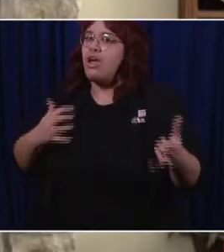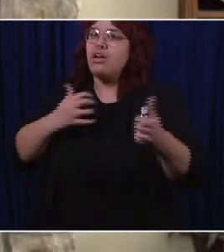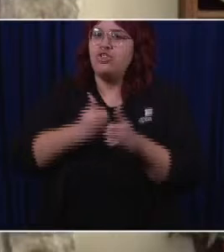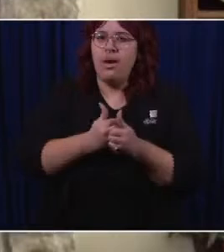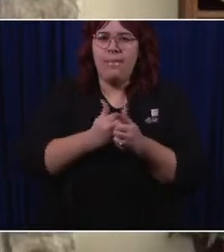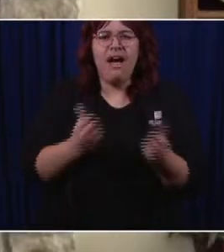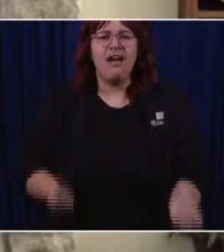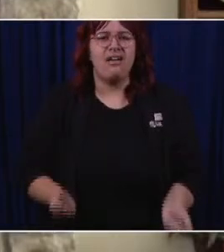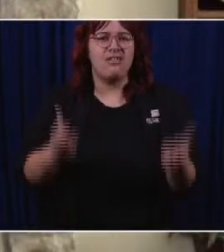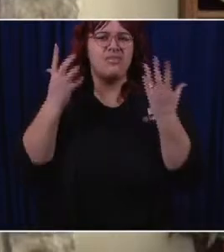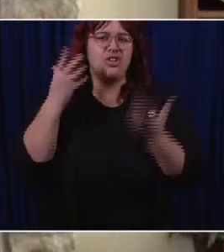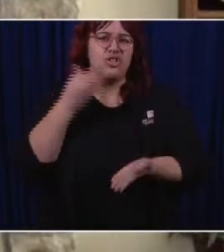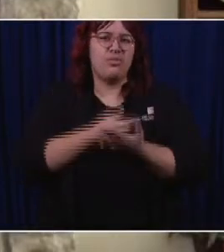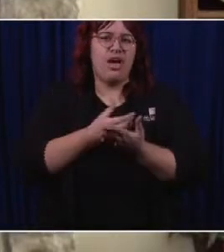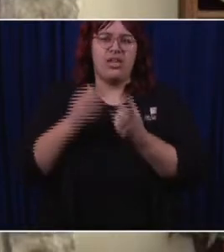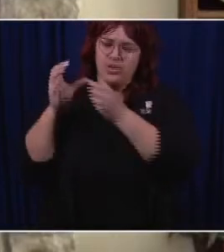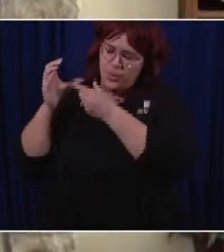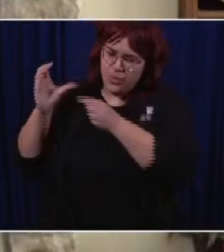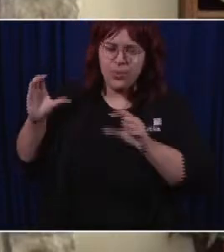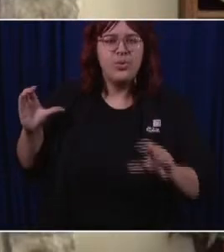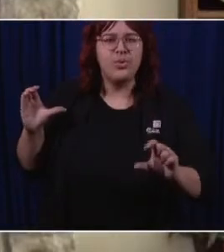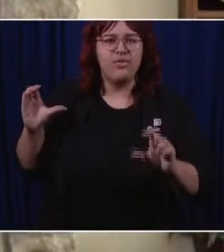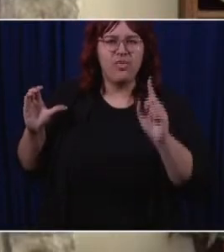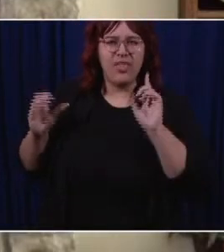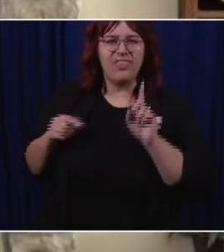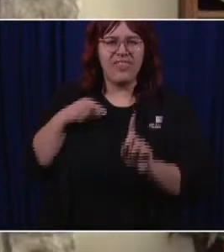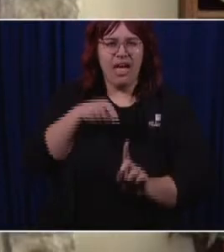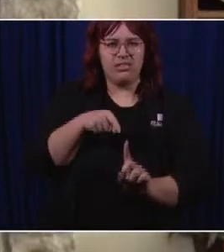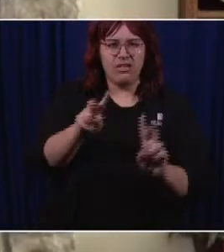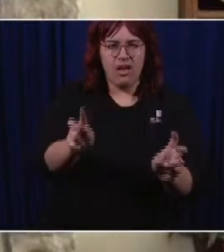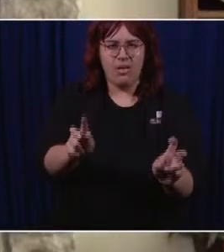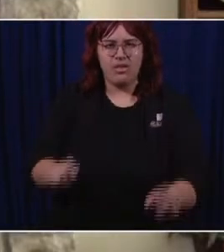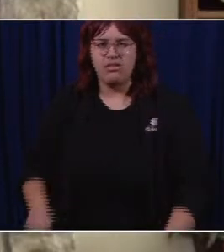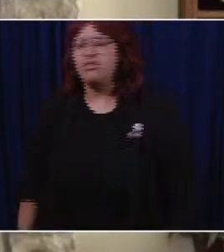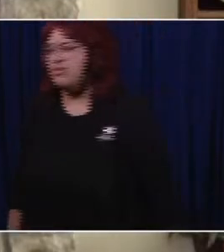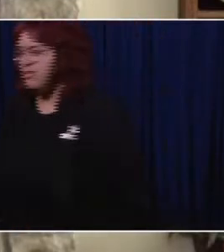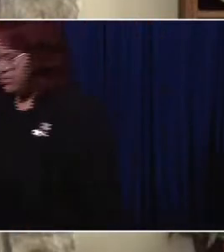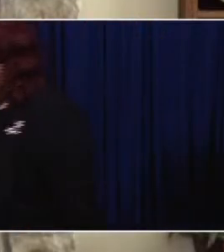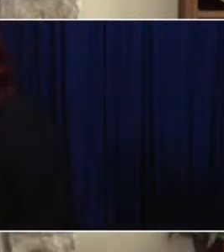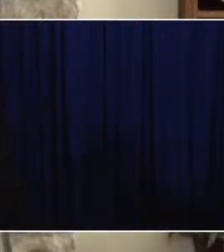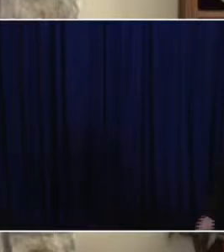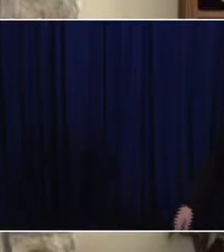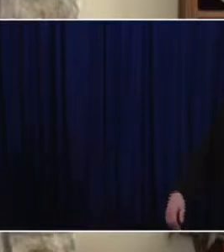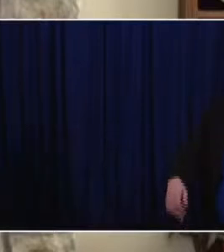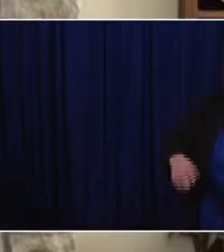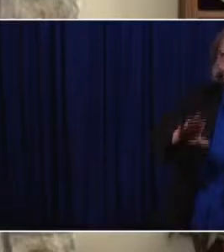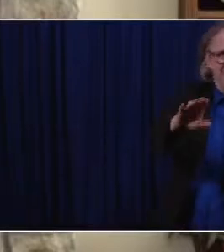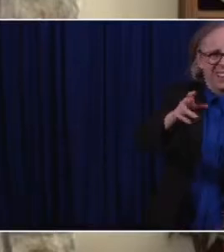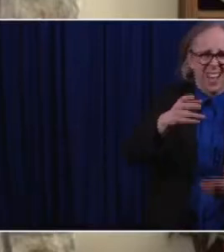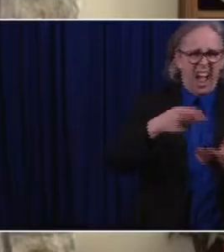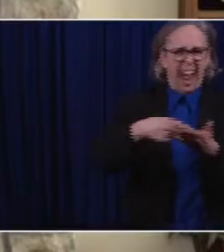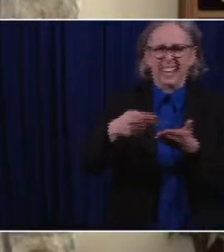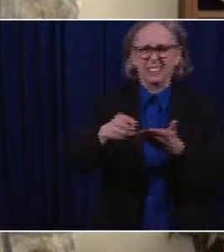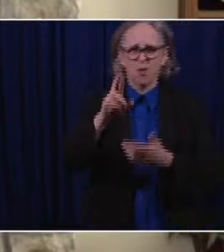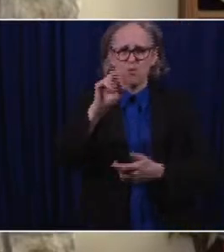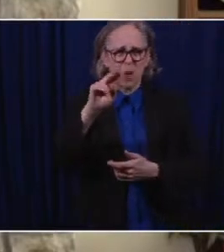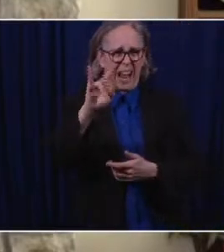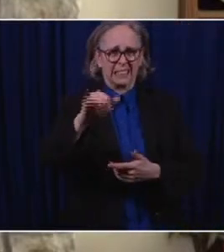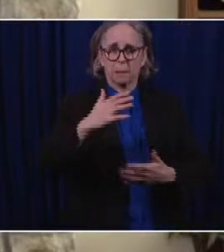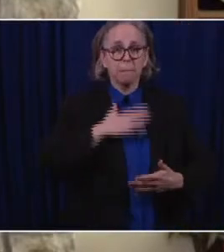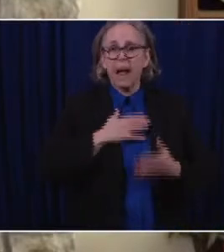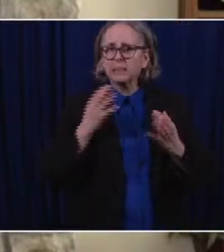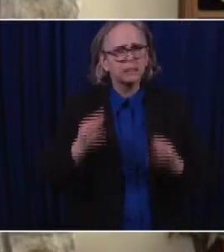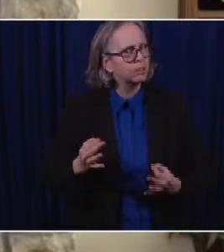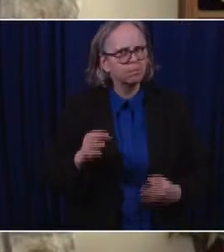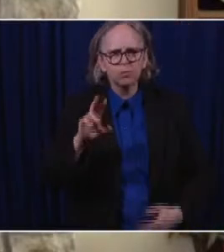legislature. It's going to be the schools and how they want to spend it. And all of us kind of working together and coming up with